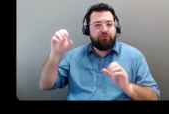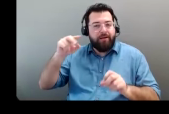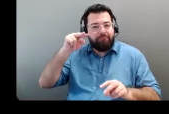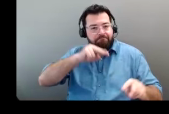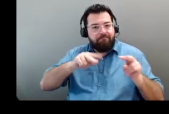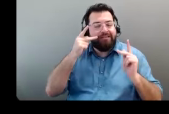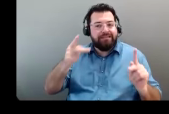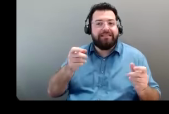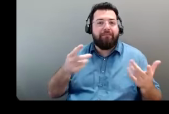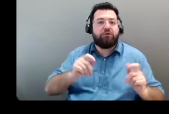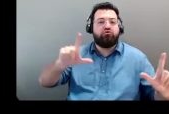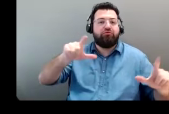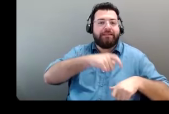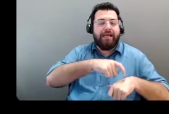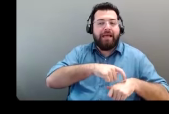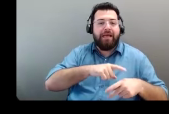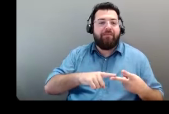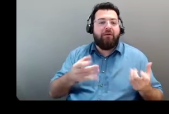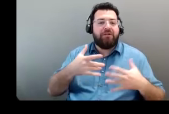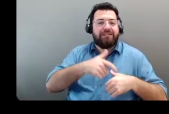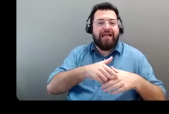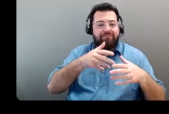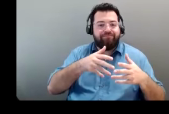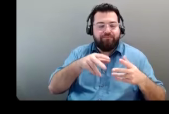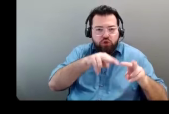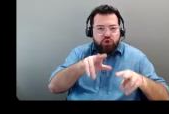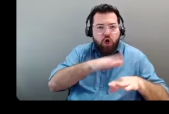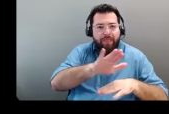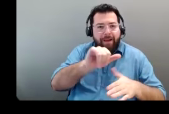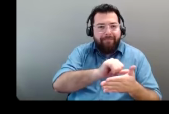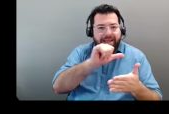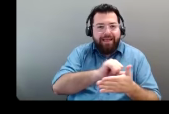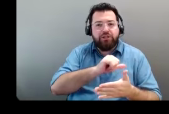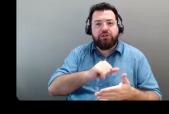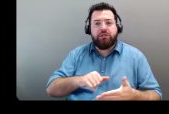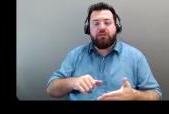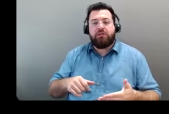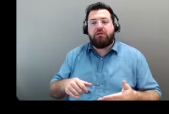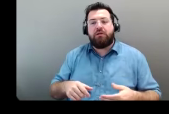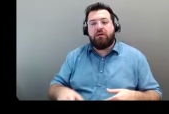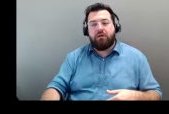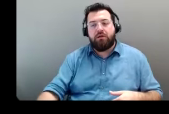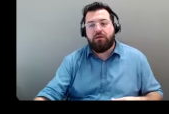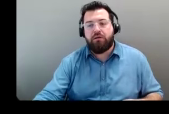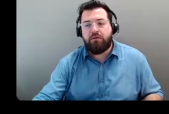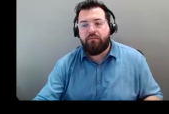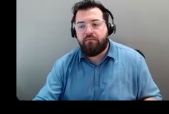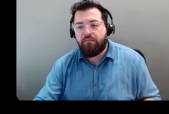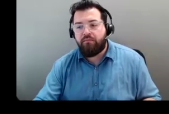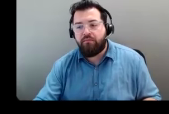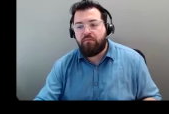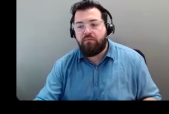features are actually built in that allow us to track how long a student's been on a page, on a quiz, for